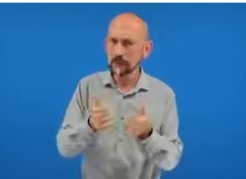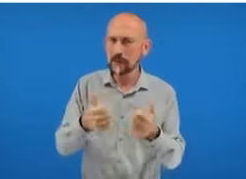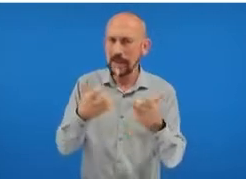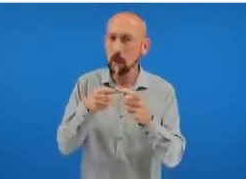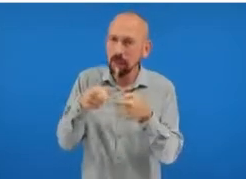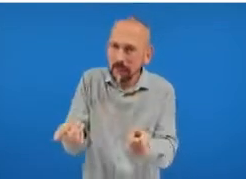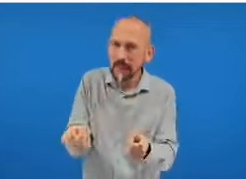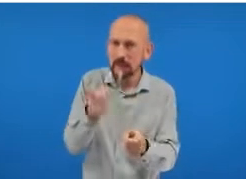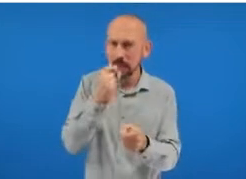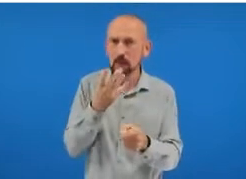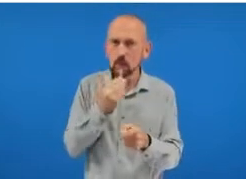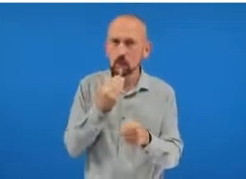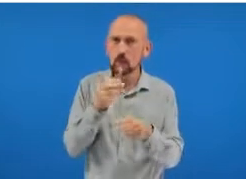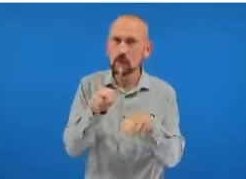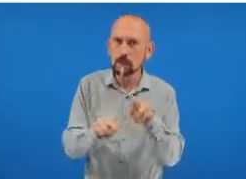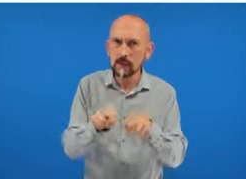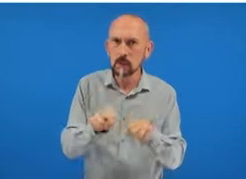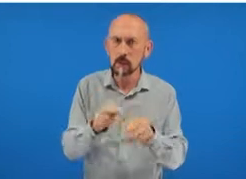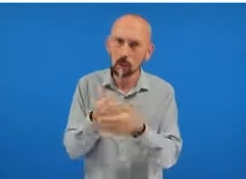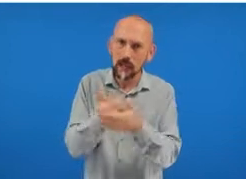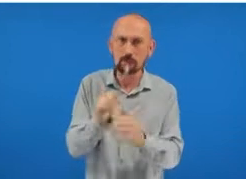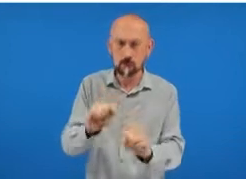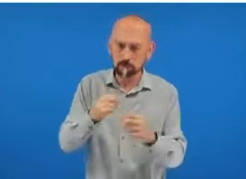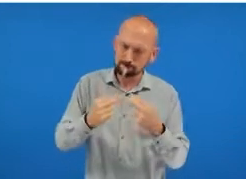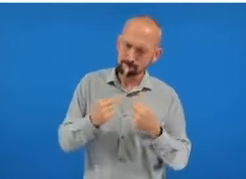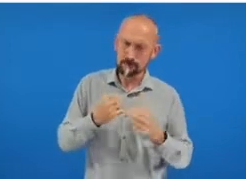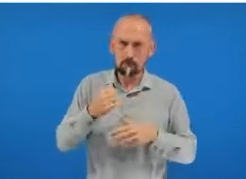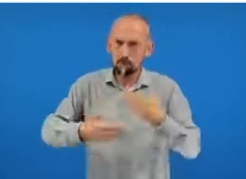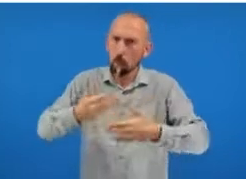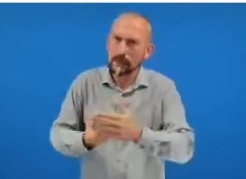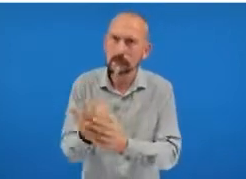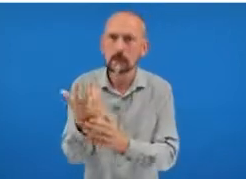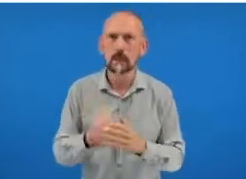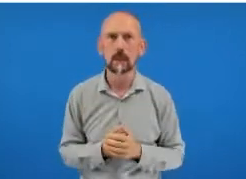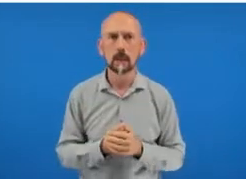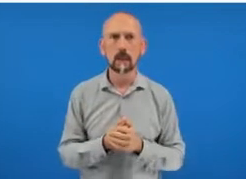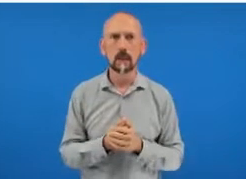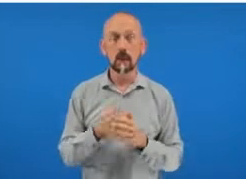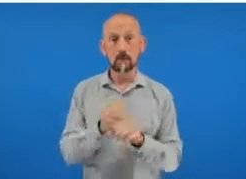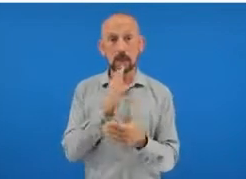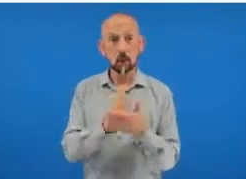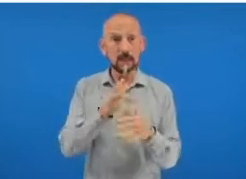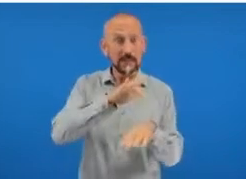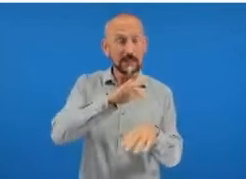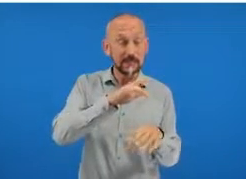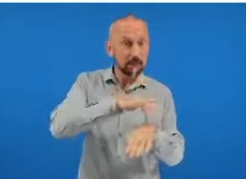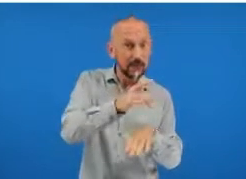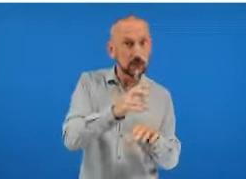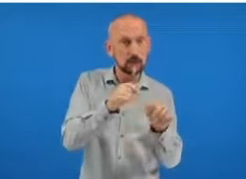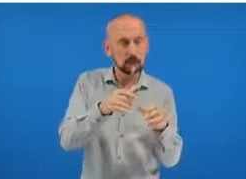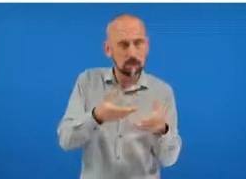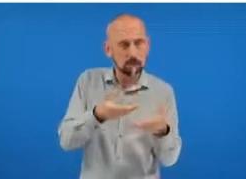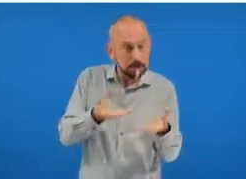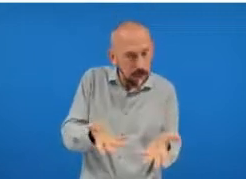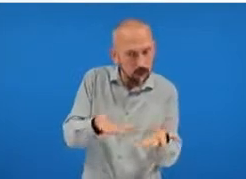their progress. We made sure that clinicians encouraged clients to complete their measures ahead of sessions, as you've heard discussed,